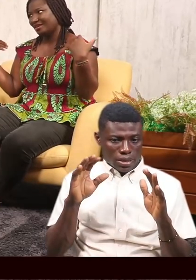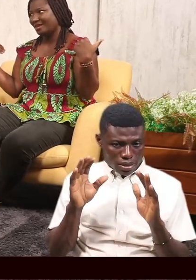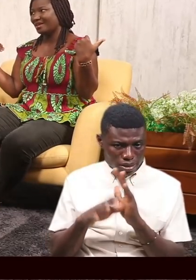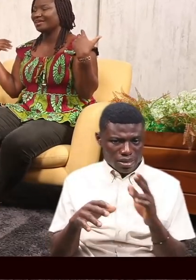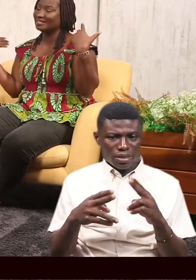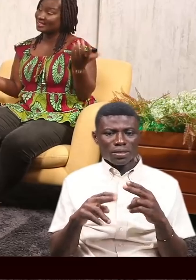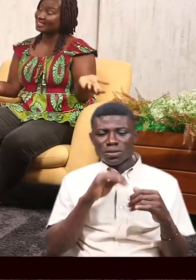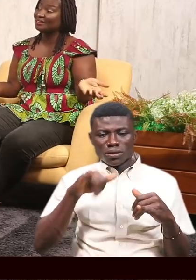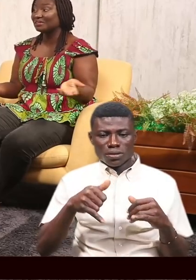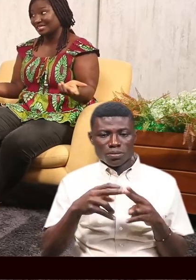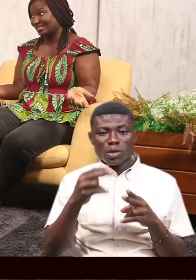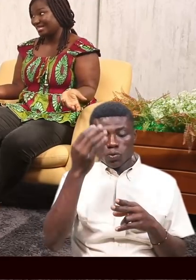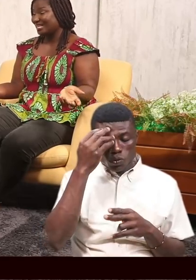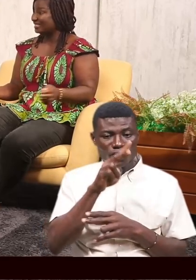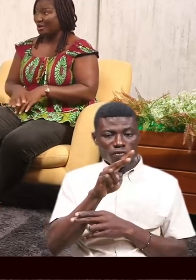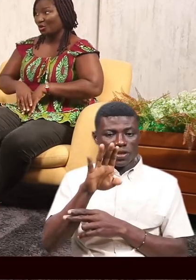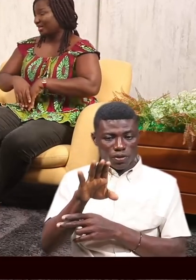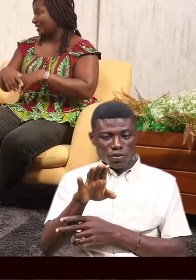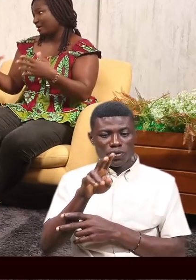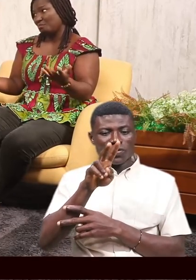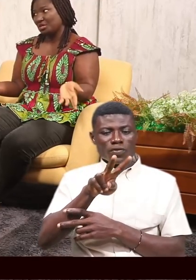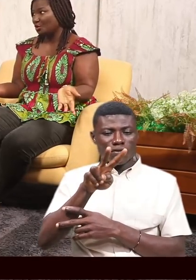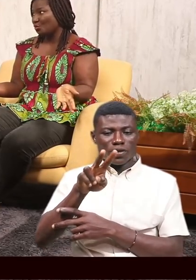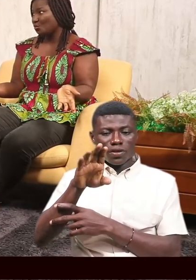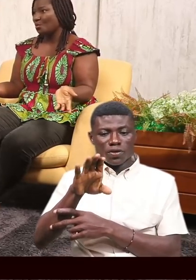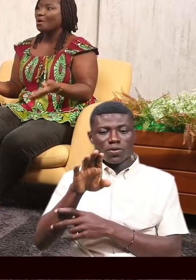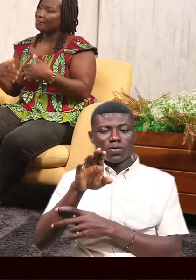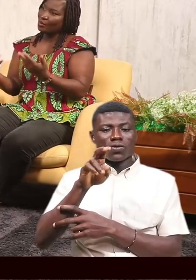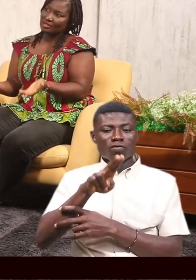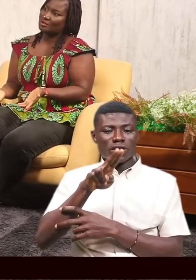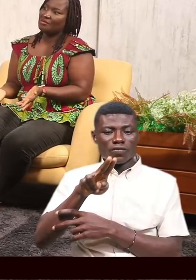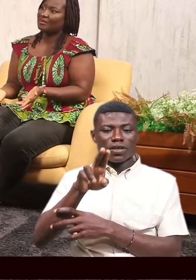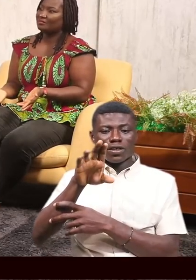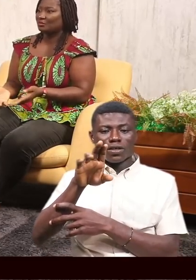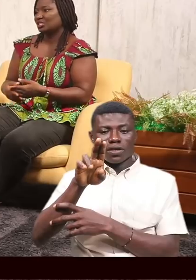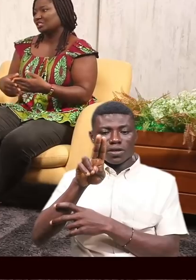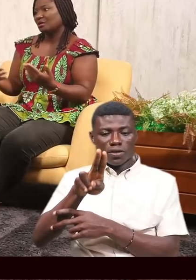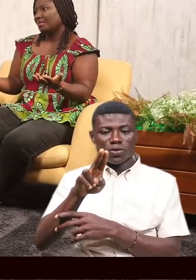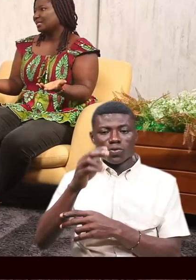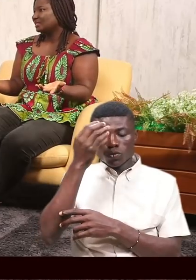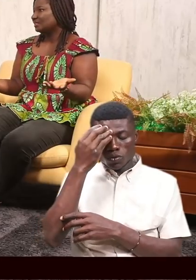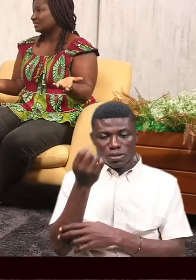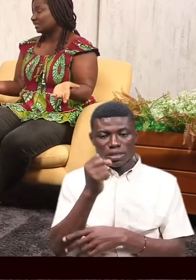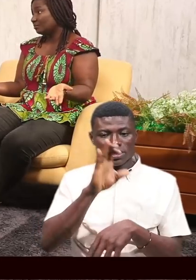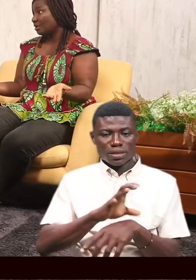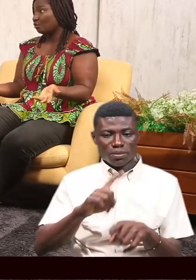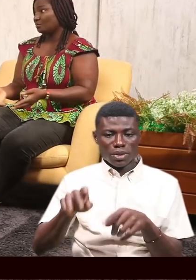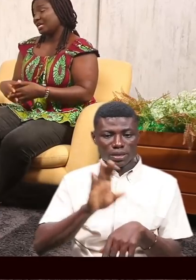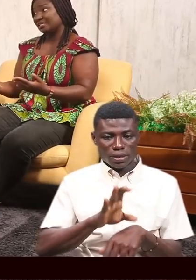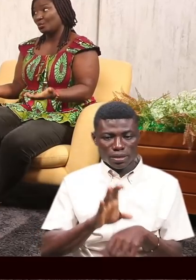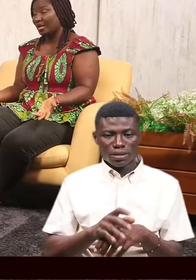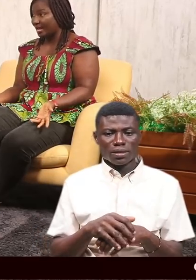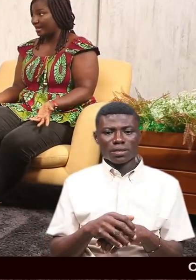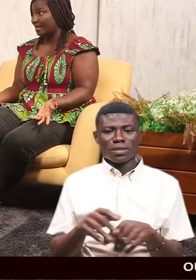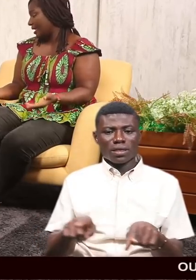enche sleeveless. Inti a honey de me ye ku. Me kwa sorry of Valley View Church. But the church is liberal on